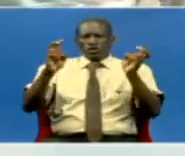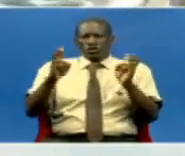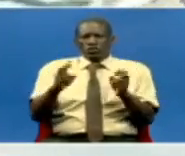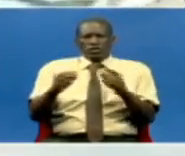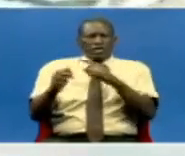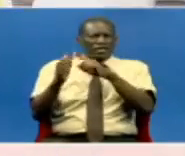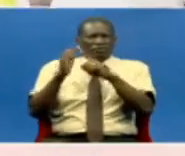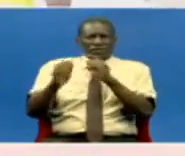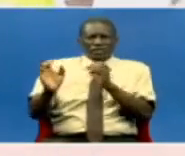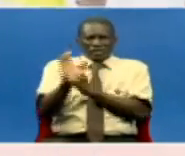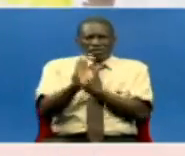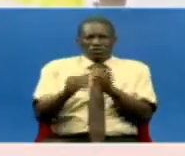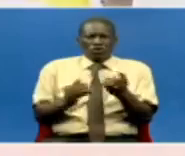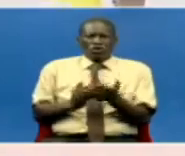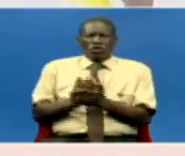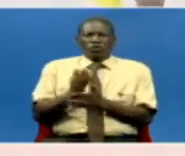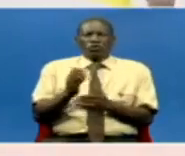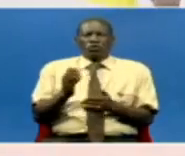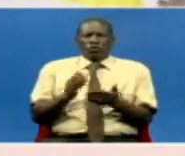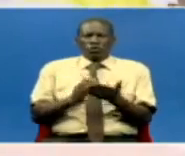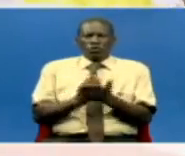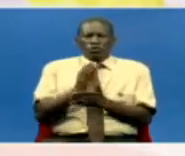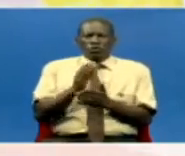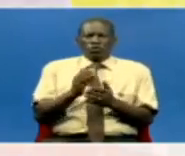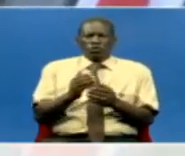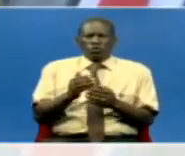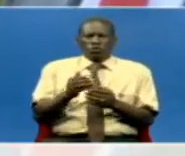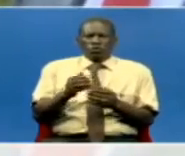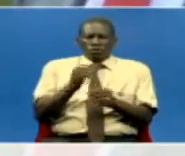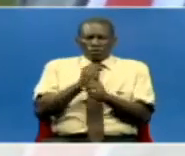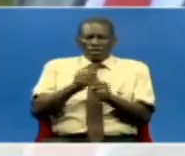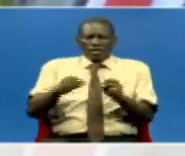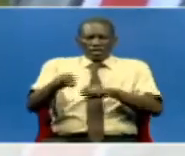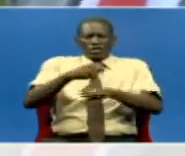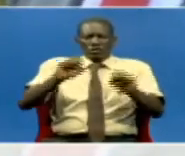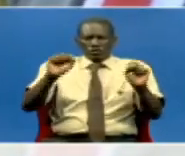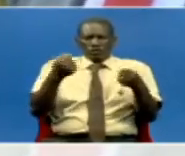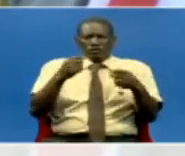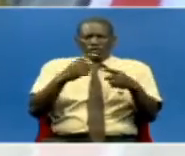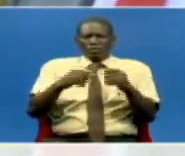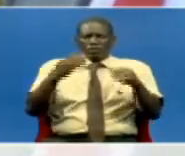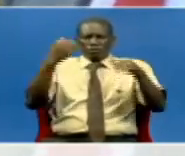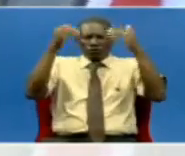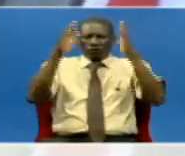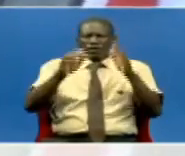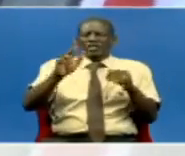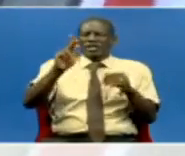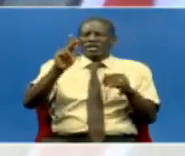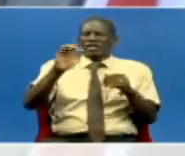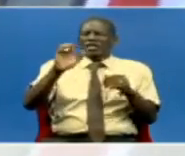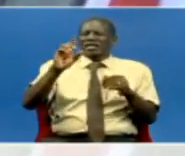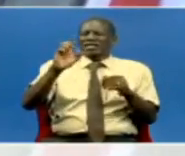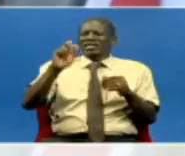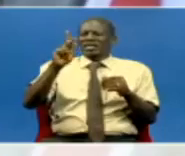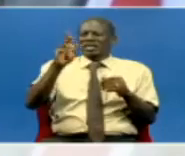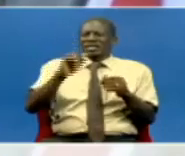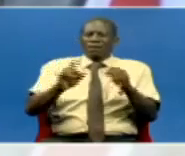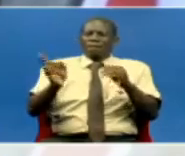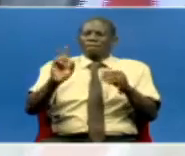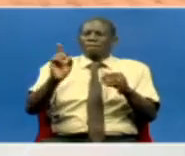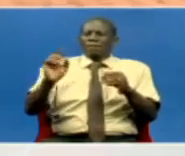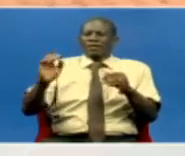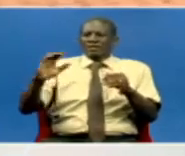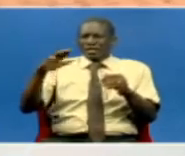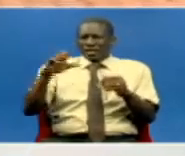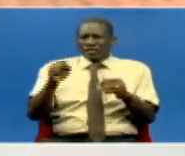the country, promising to keep the nation safe. However, the Professor Kindiki Kithure-led Minister of Interior has